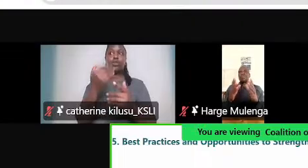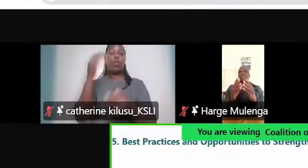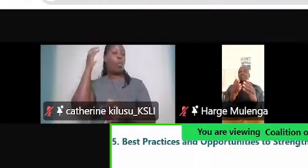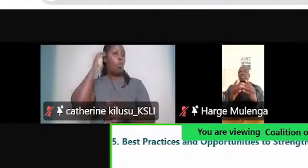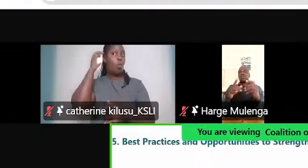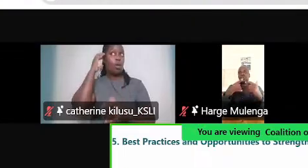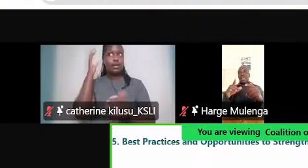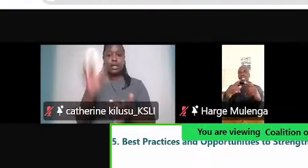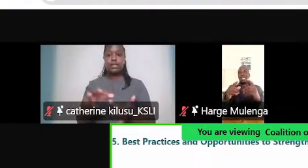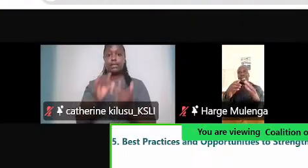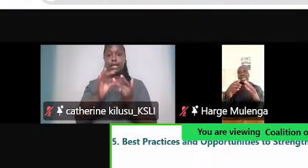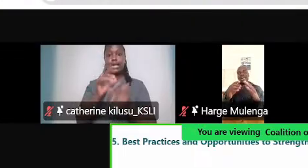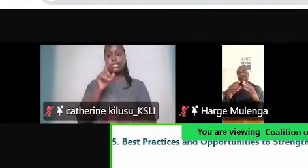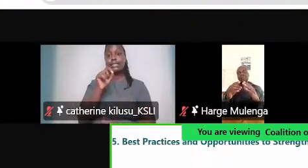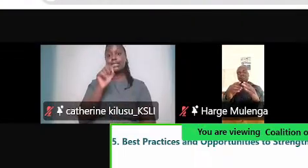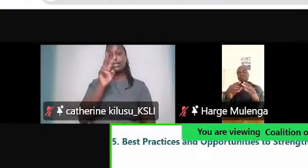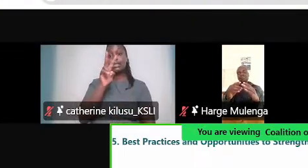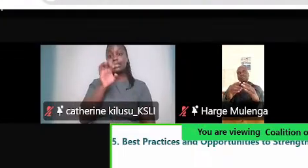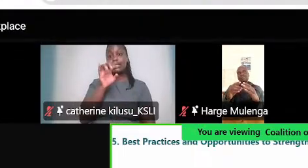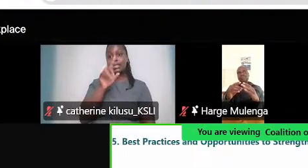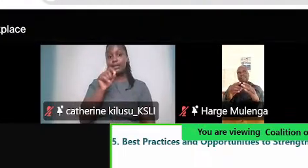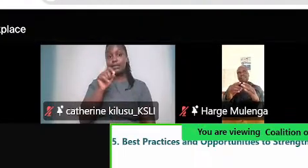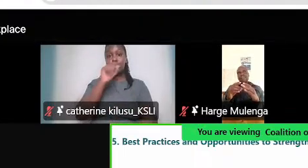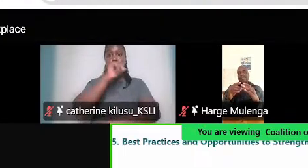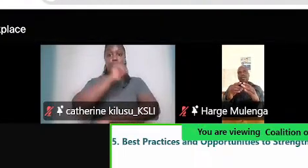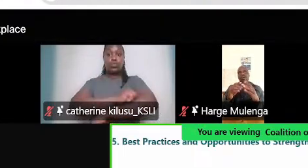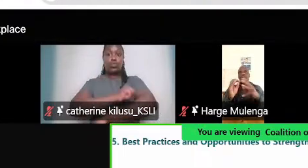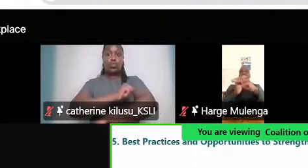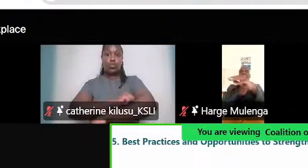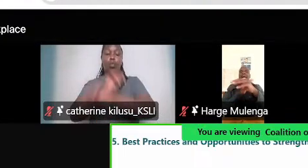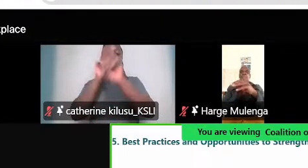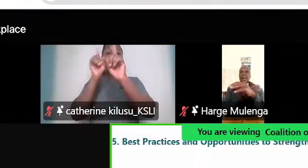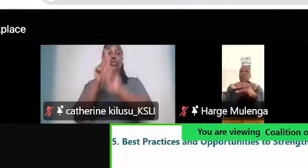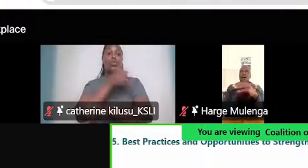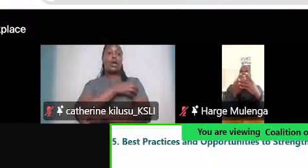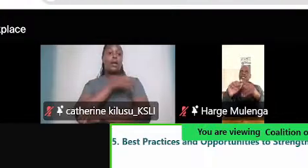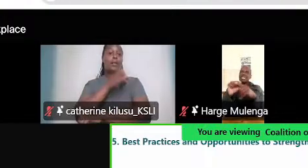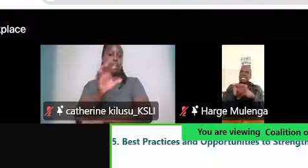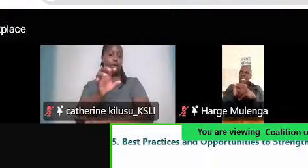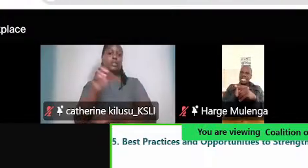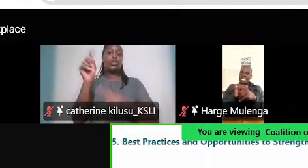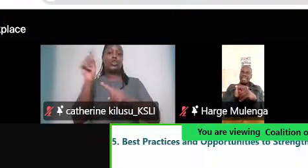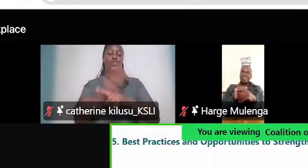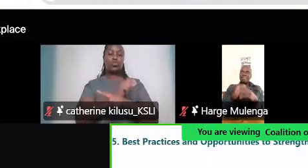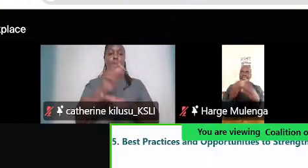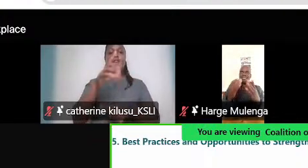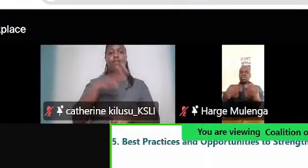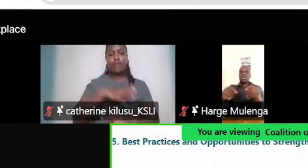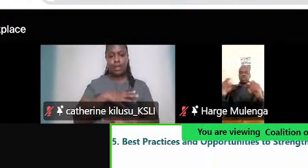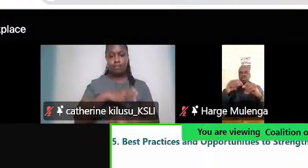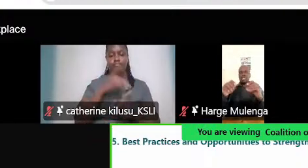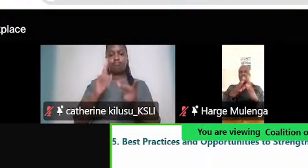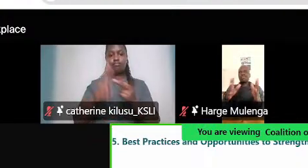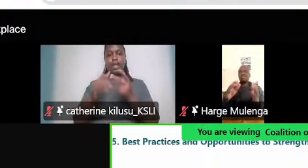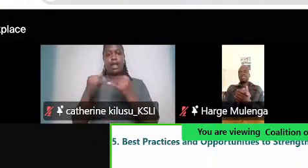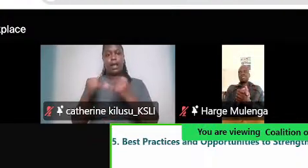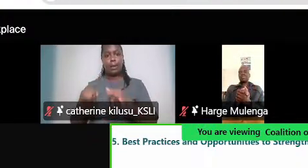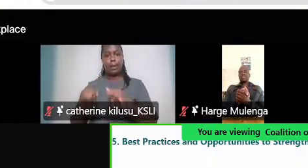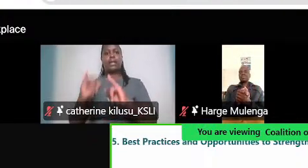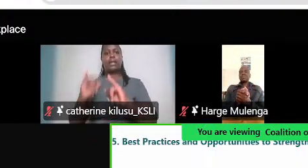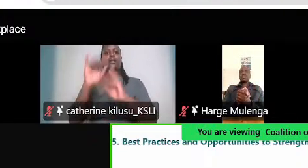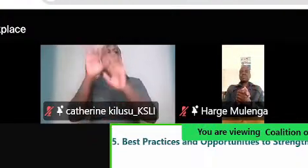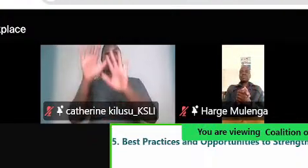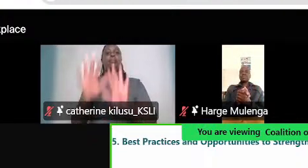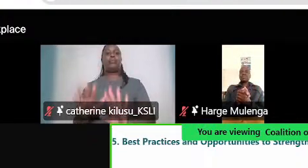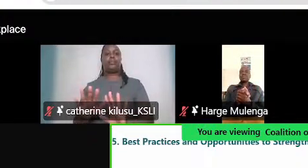the TVET schools, and empower them. It's one thing to train them, and it's another thing to implement and then